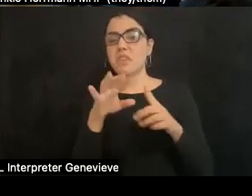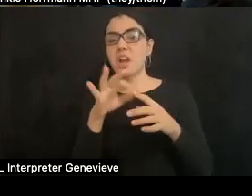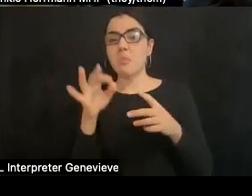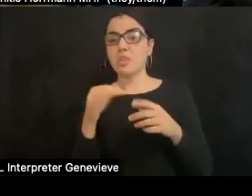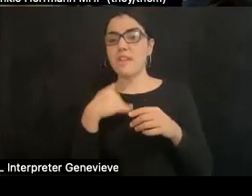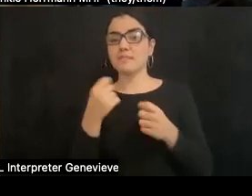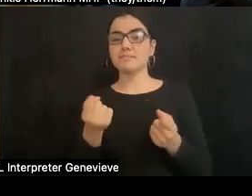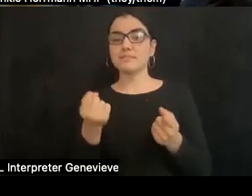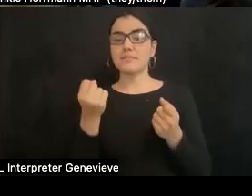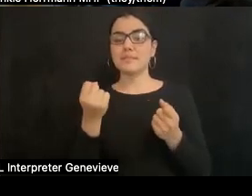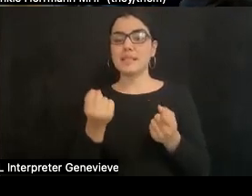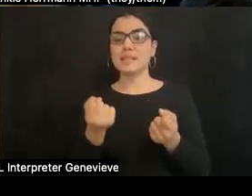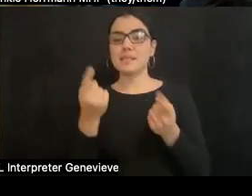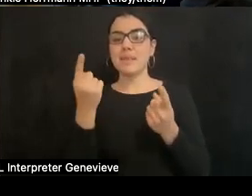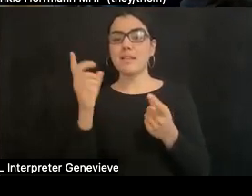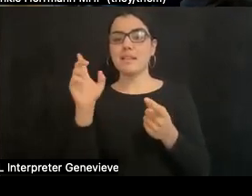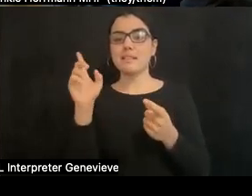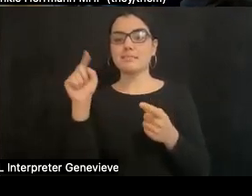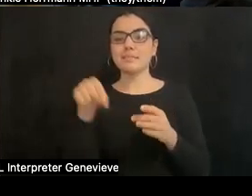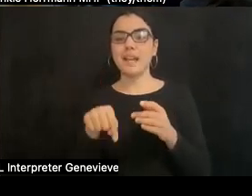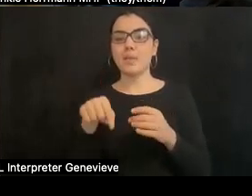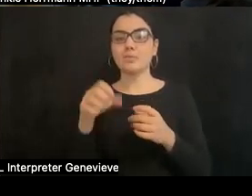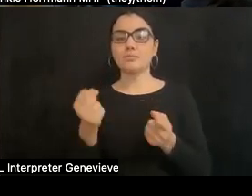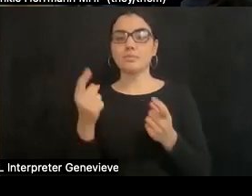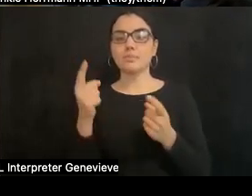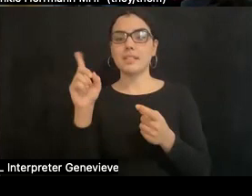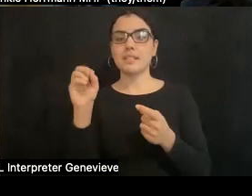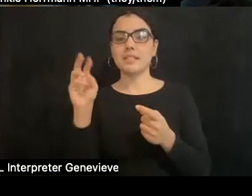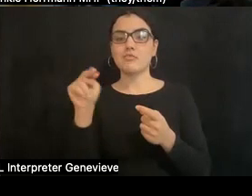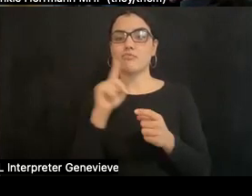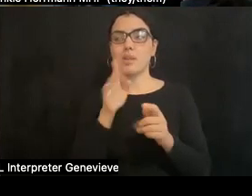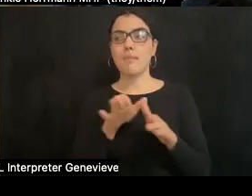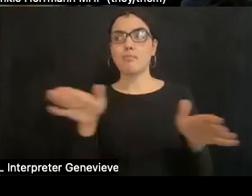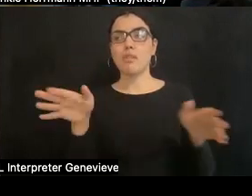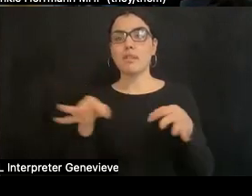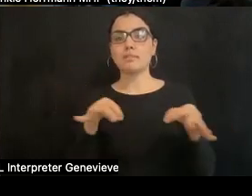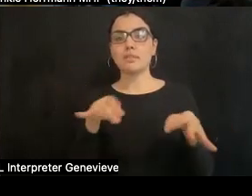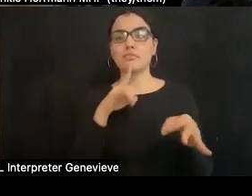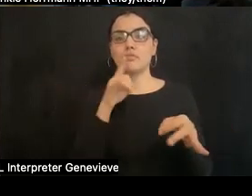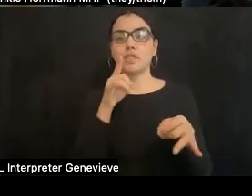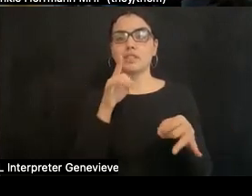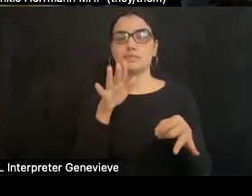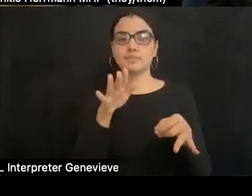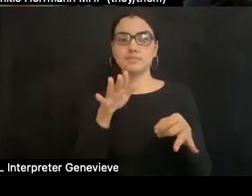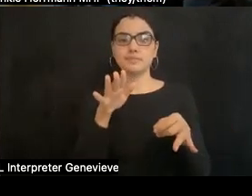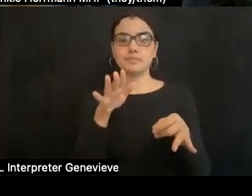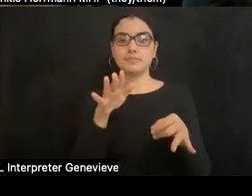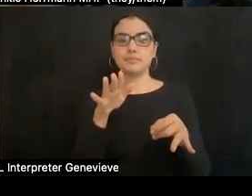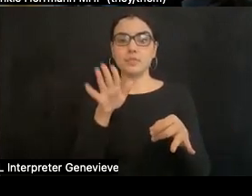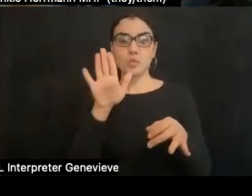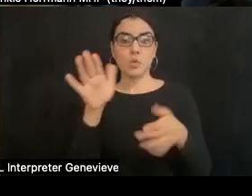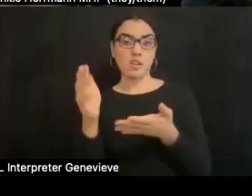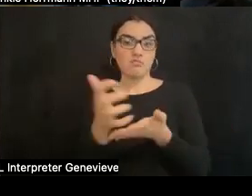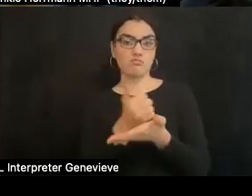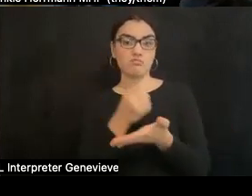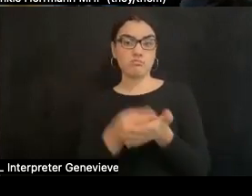down, which is broadly stated, placing some of your income